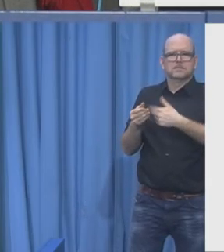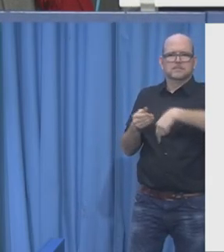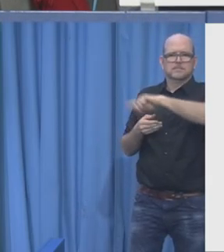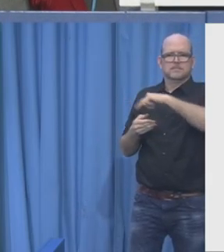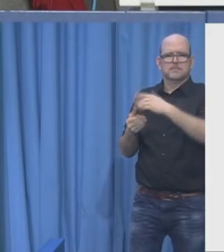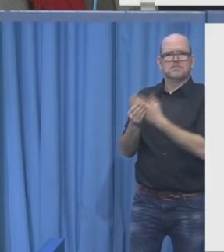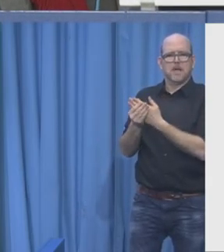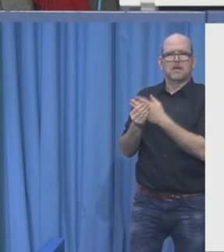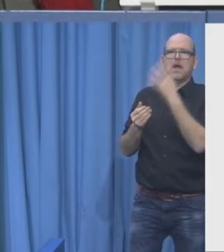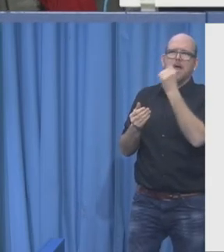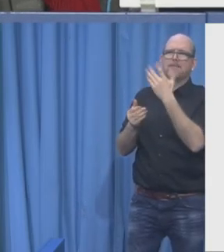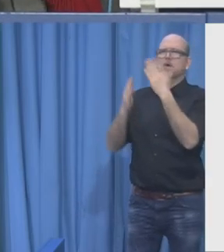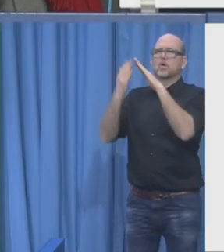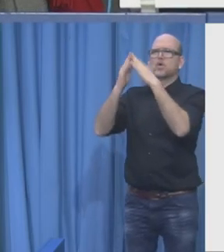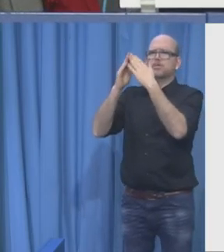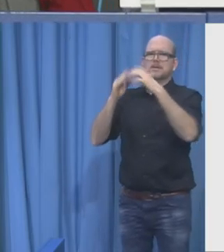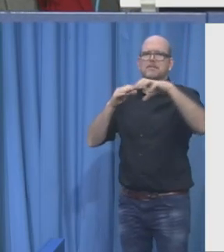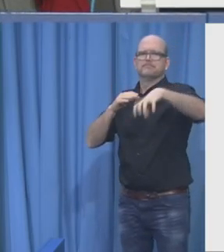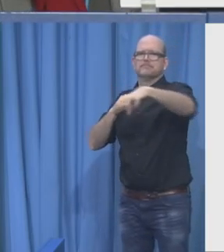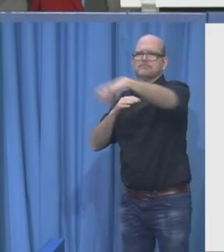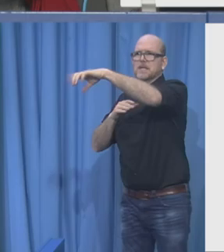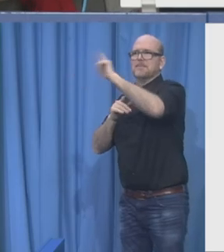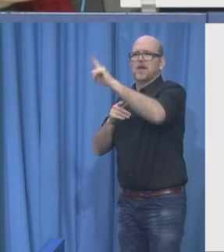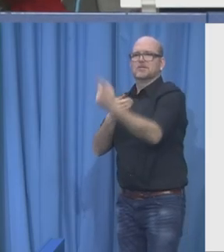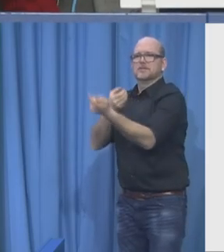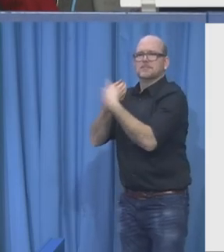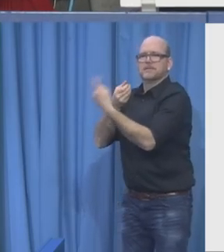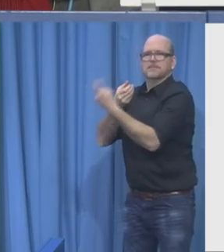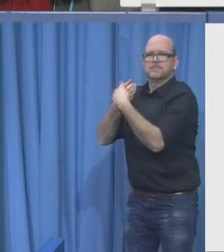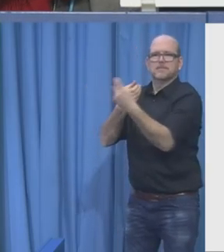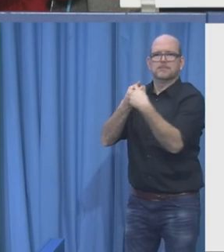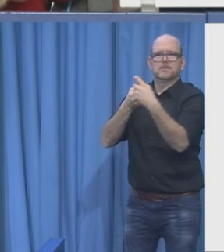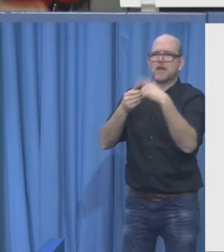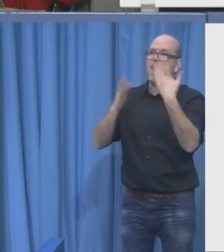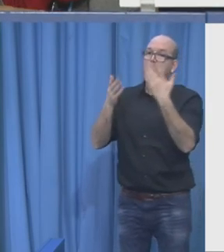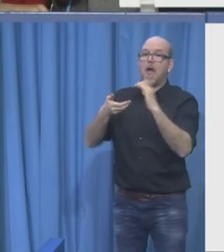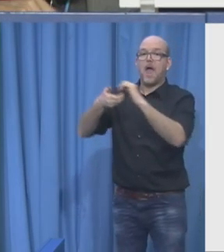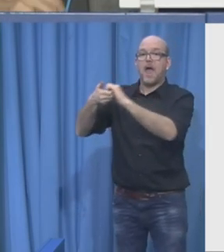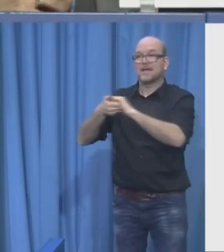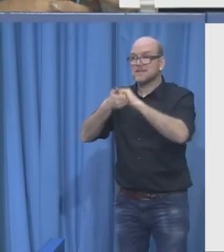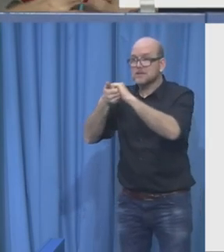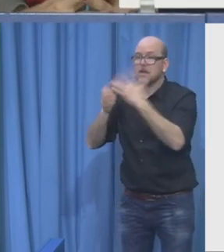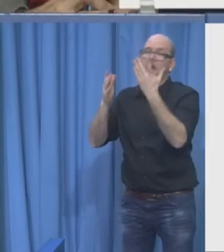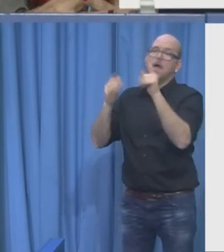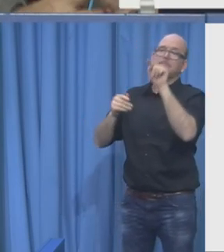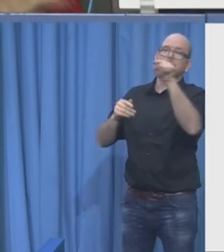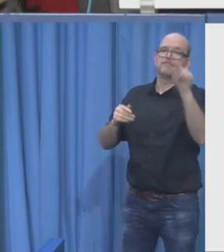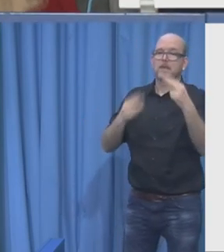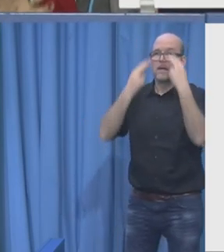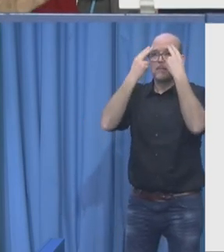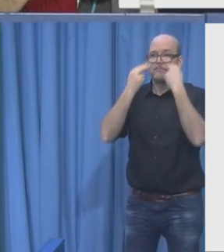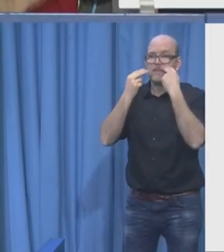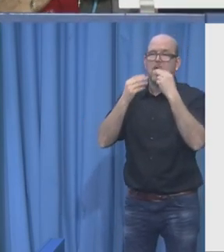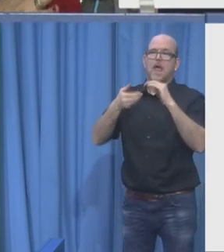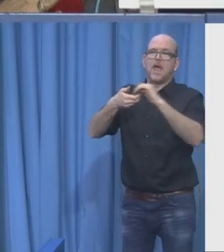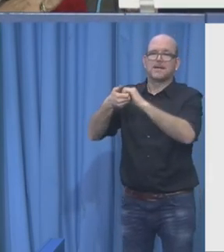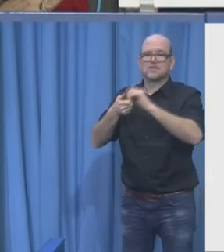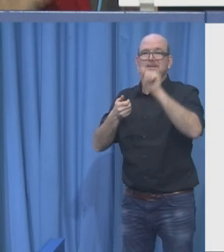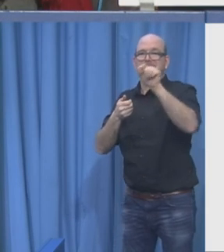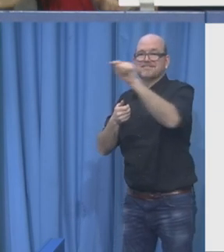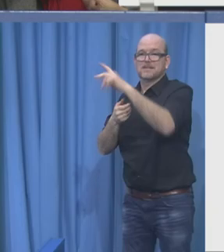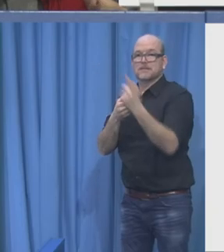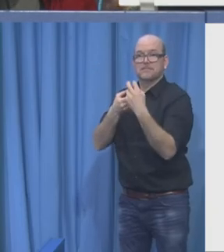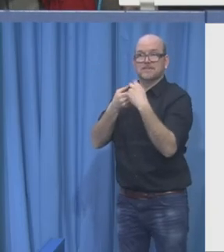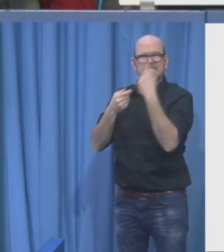them, with the associations of blind people, with the hospital, the doctor that is on the video, and also extremely